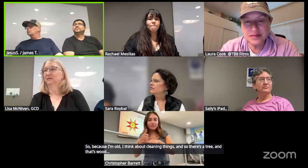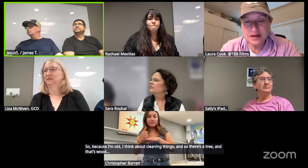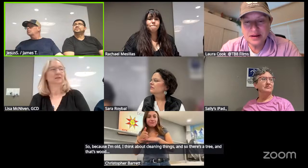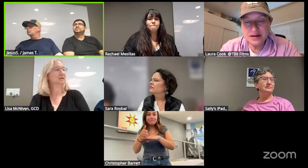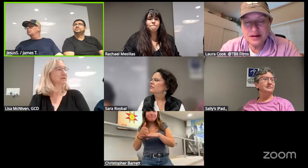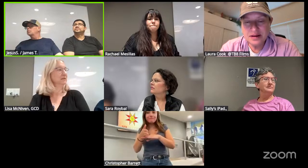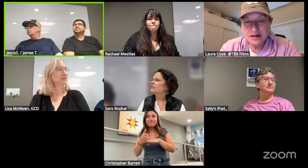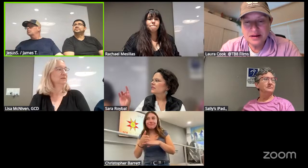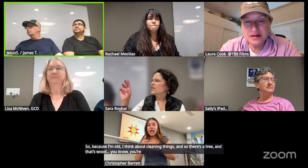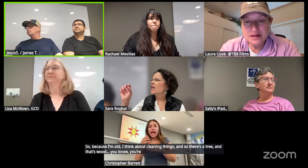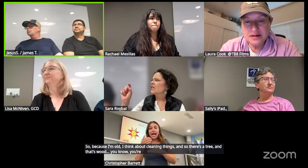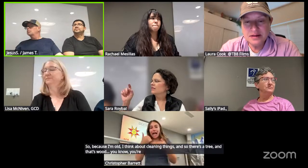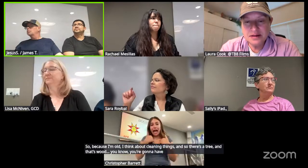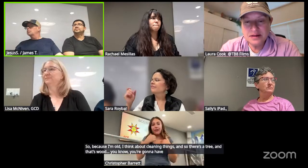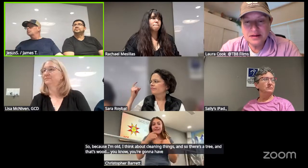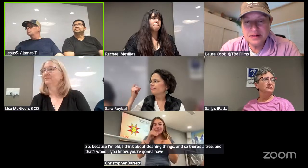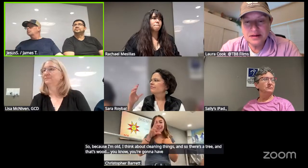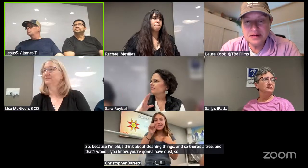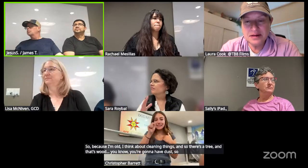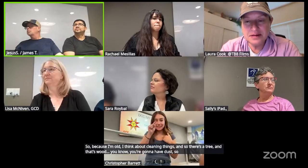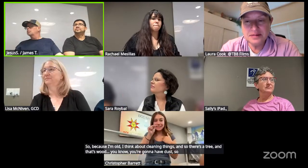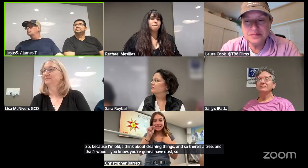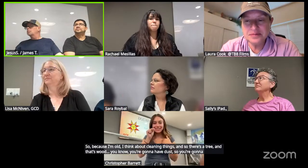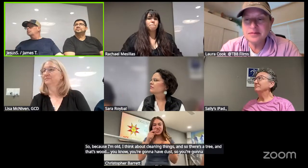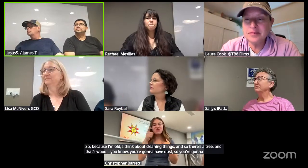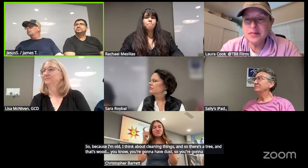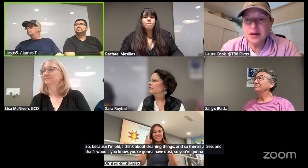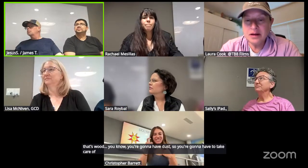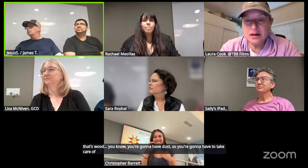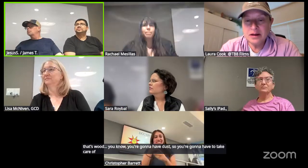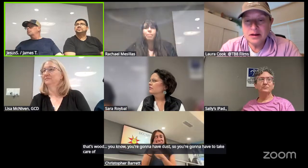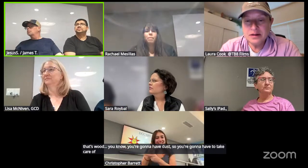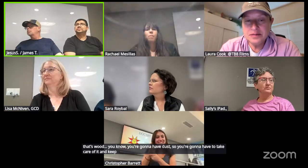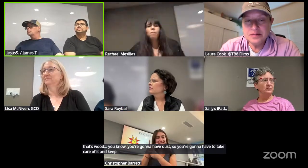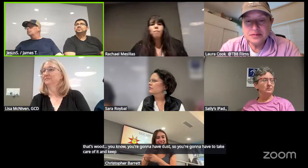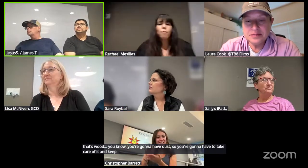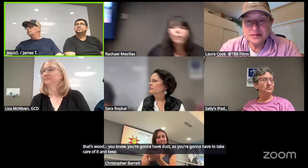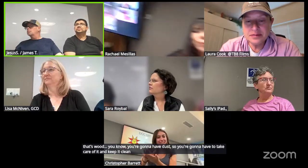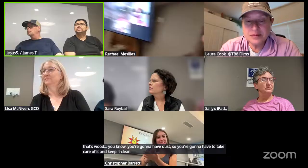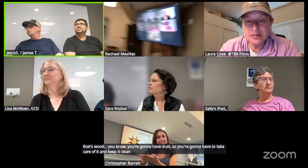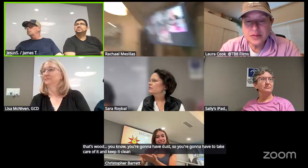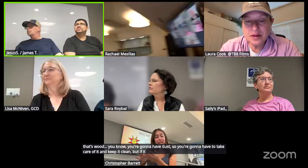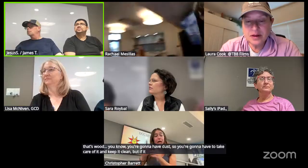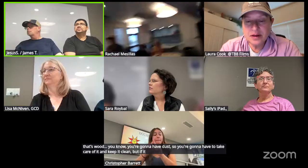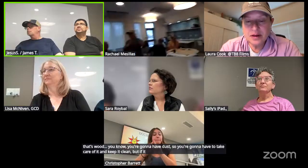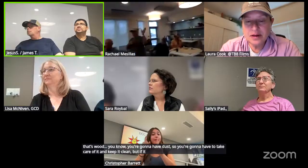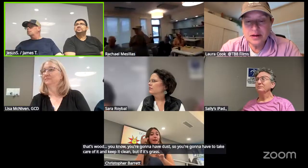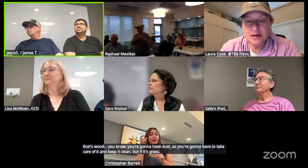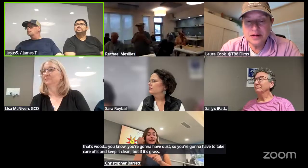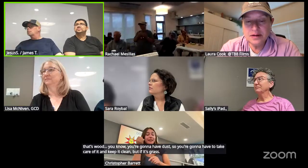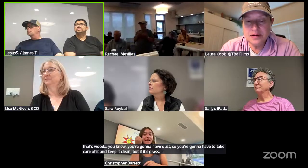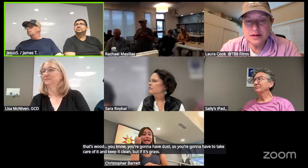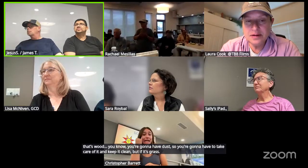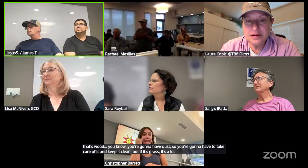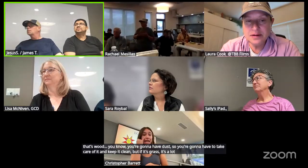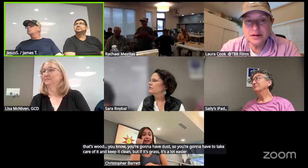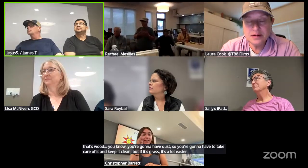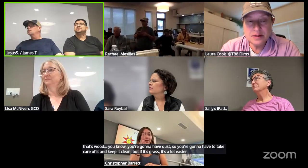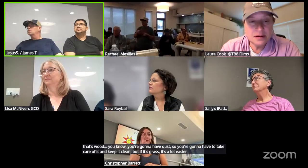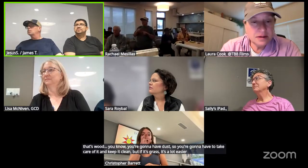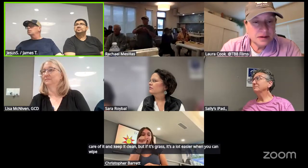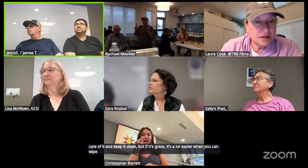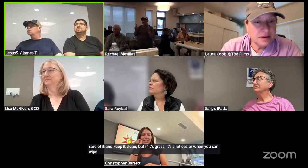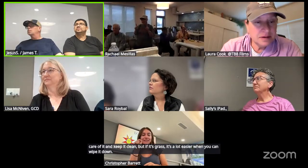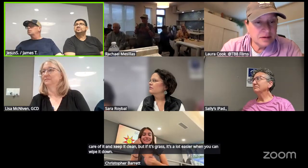You're gonna have dust, so you're gonna have to take care of it and keep it clean, but if it's grass, it's a lot easier to clean, you can wipe it